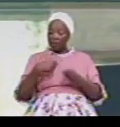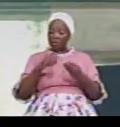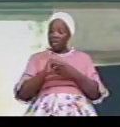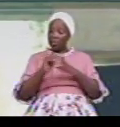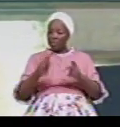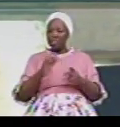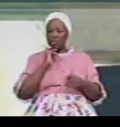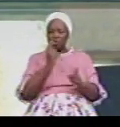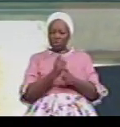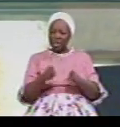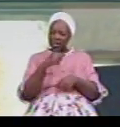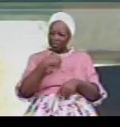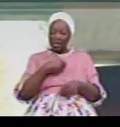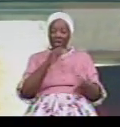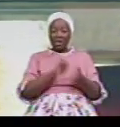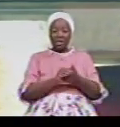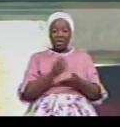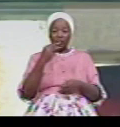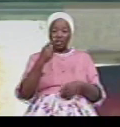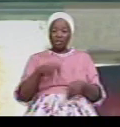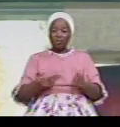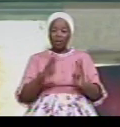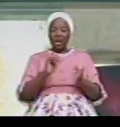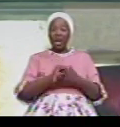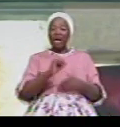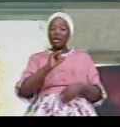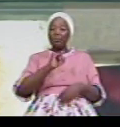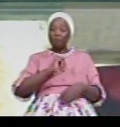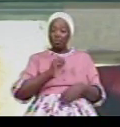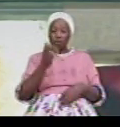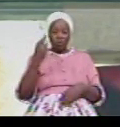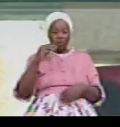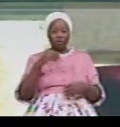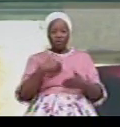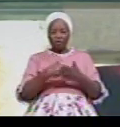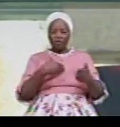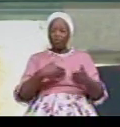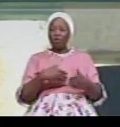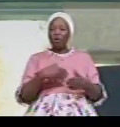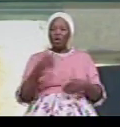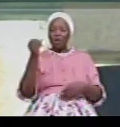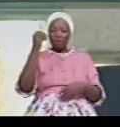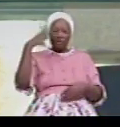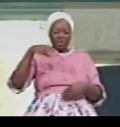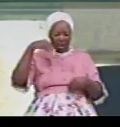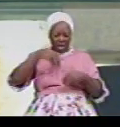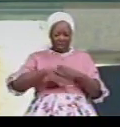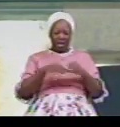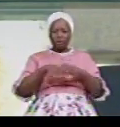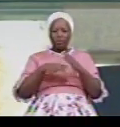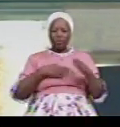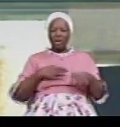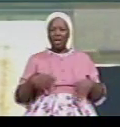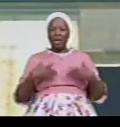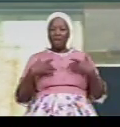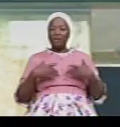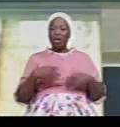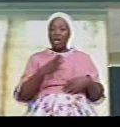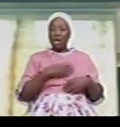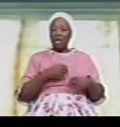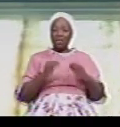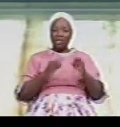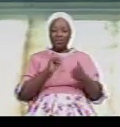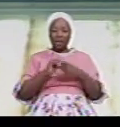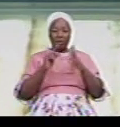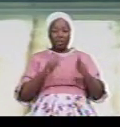the way I was. And that's who I was before grace came into my life. And if that person can